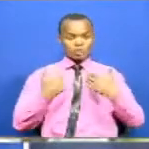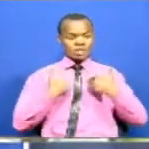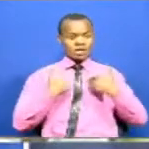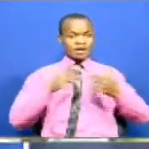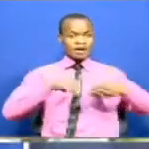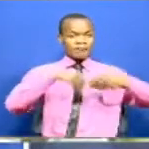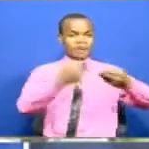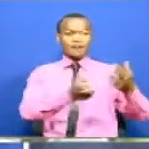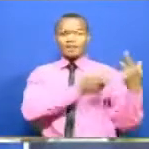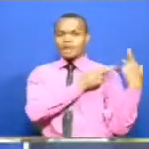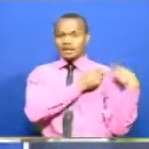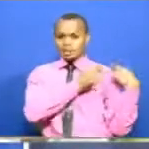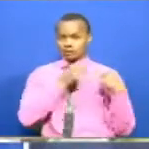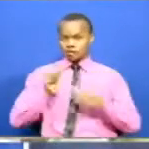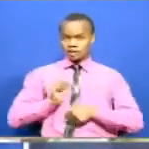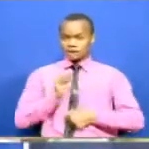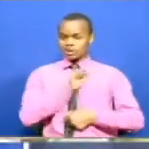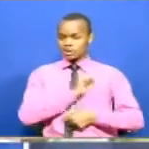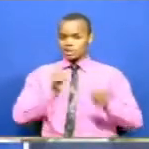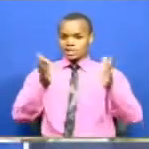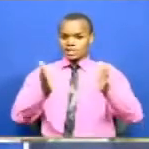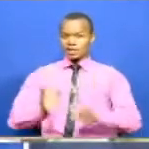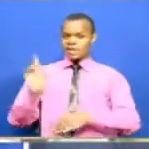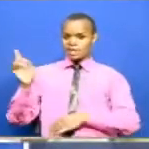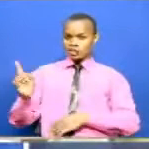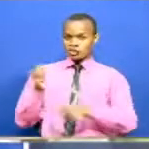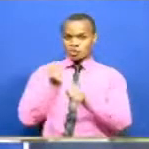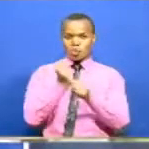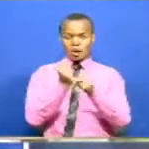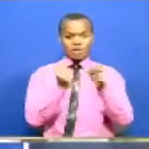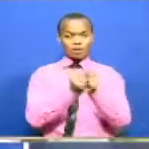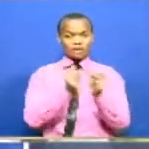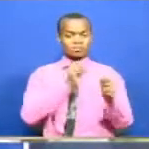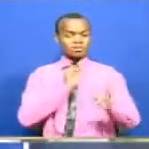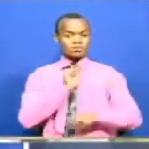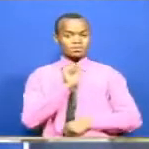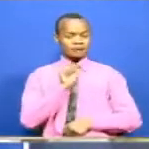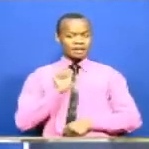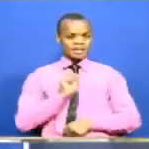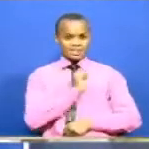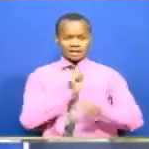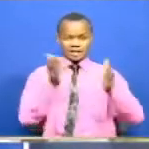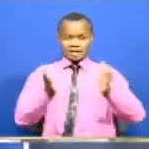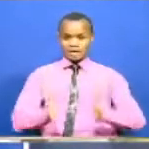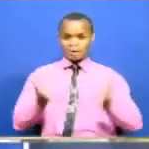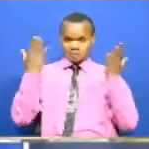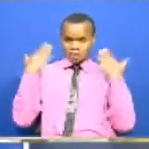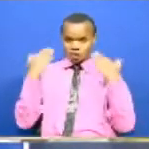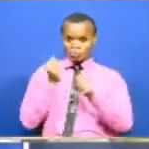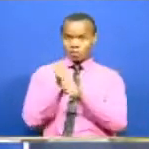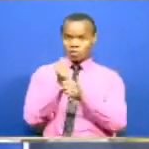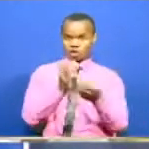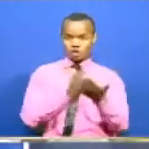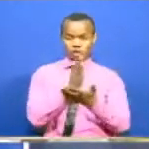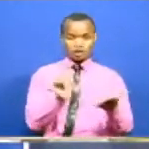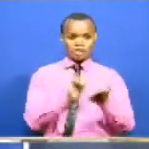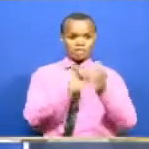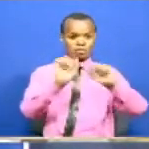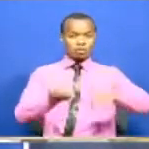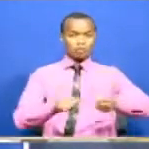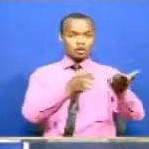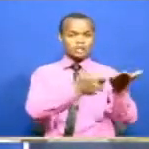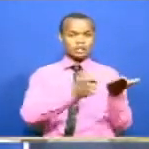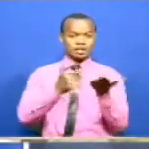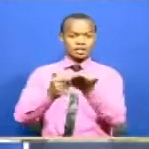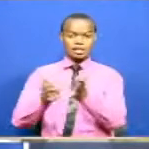Sakaja to work with Senator Linturi in consultation with other colleagues to ensure that they burn the midnight oil and give